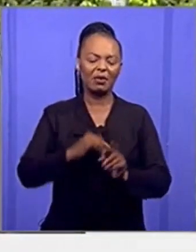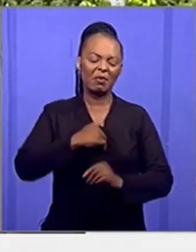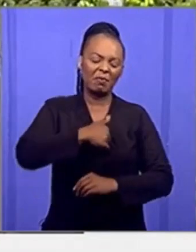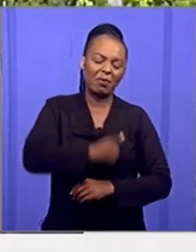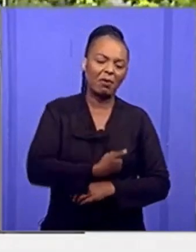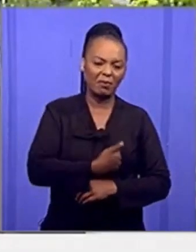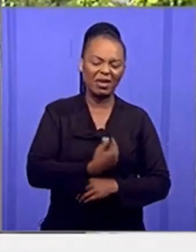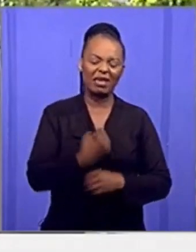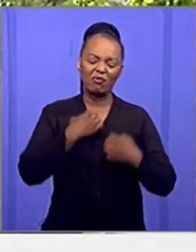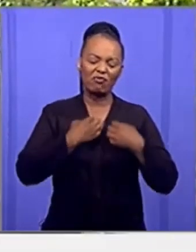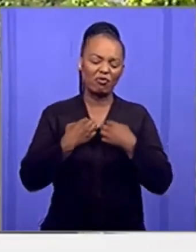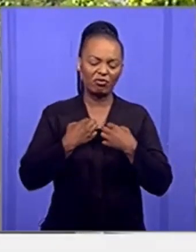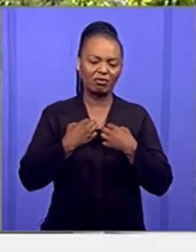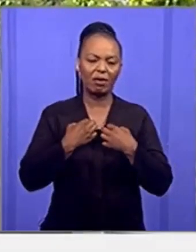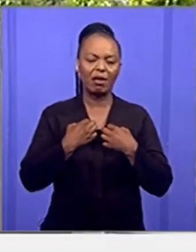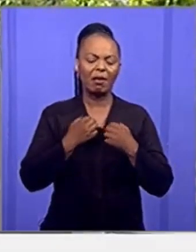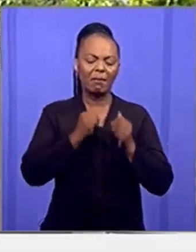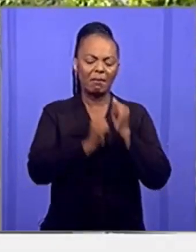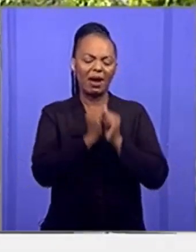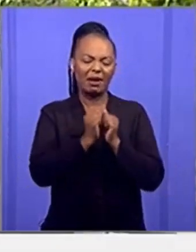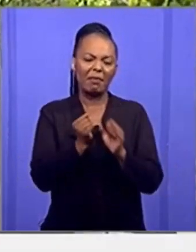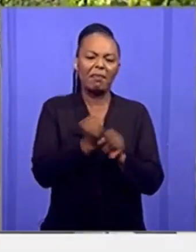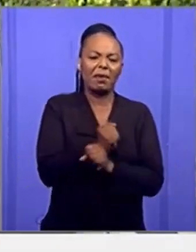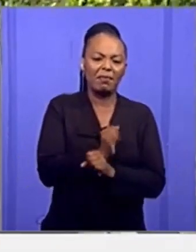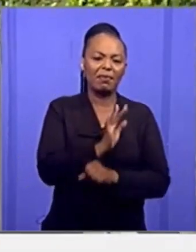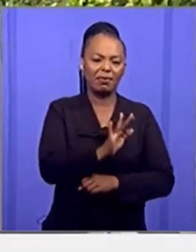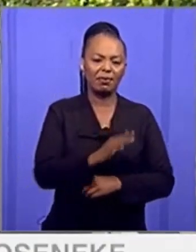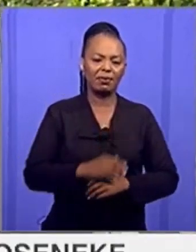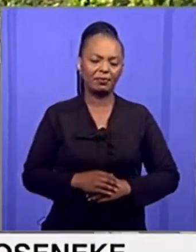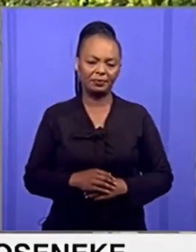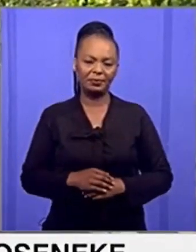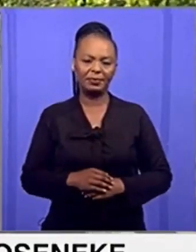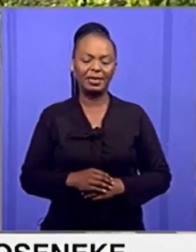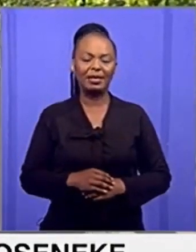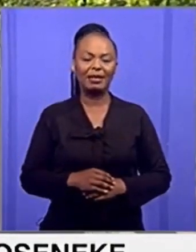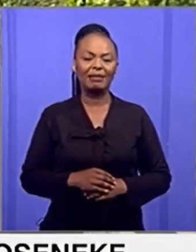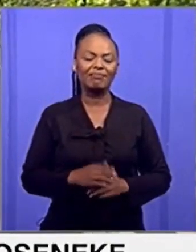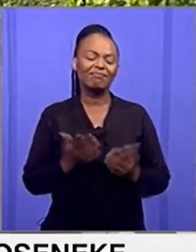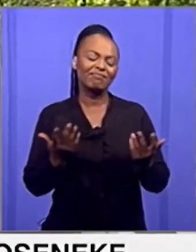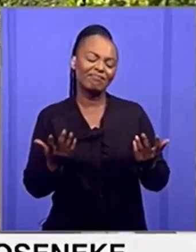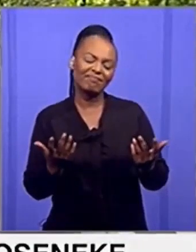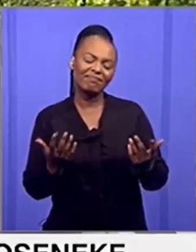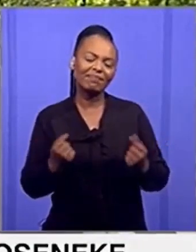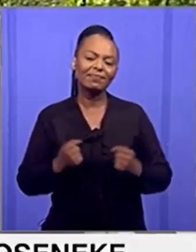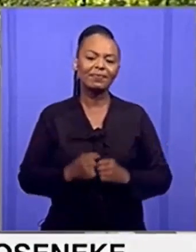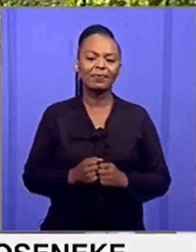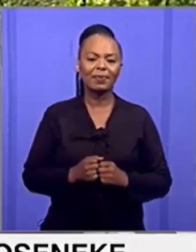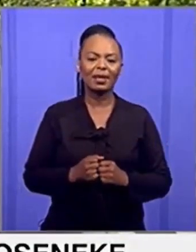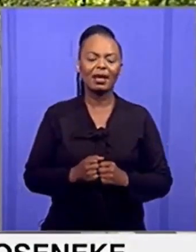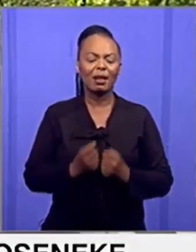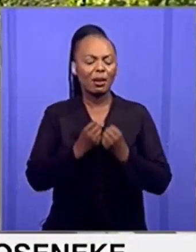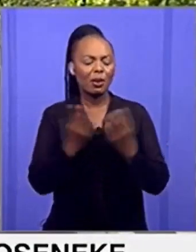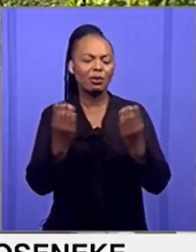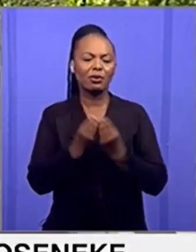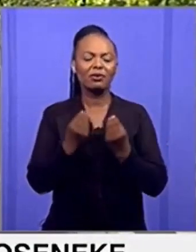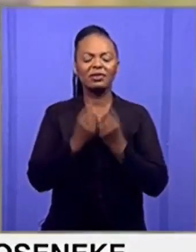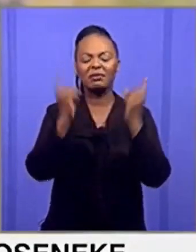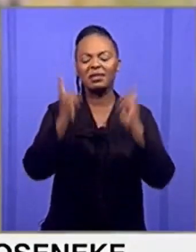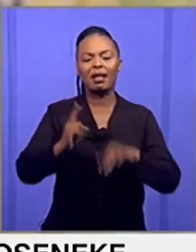He was the brother, literally the brother that I never had. And we've shared so many special